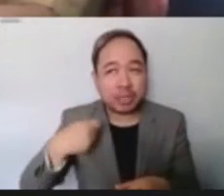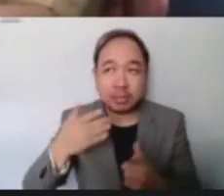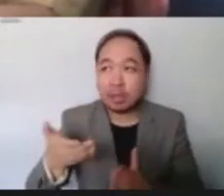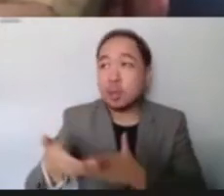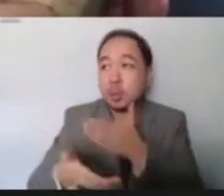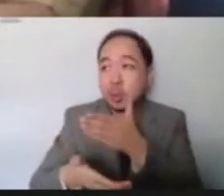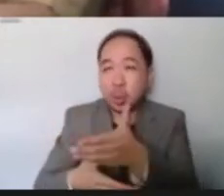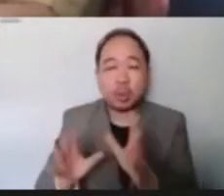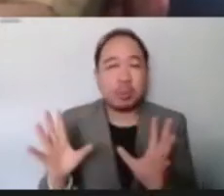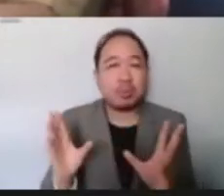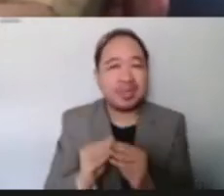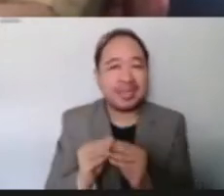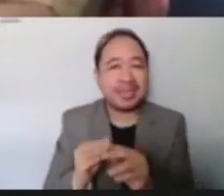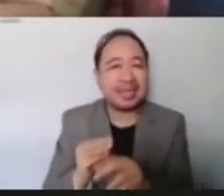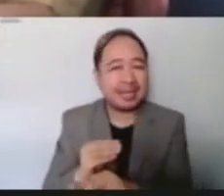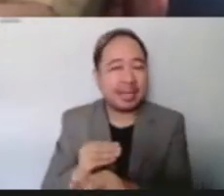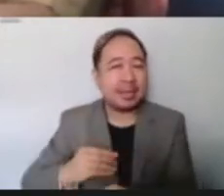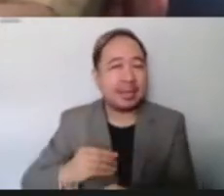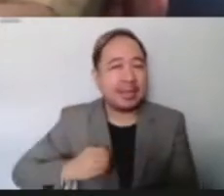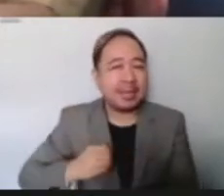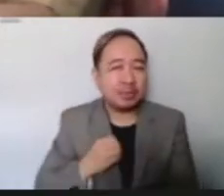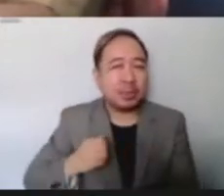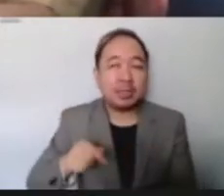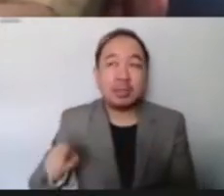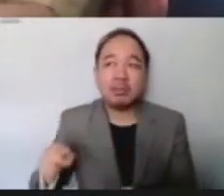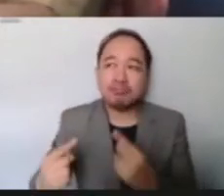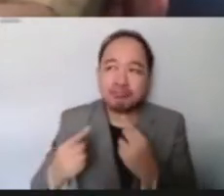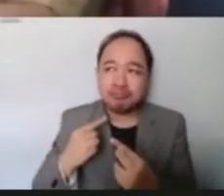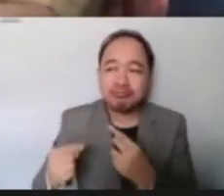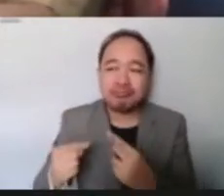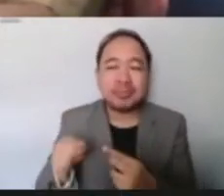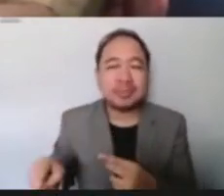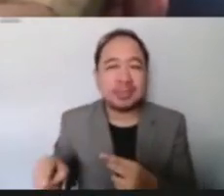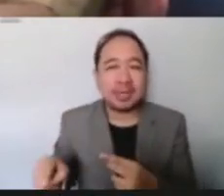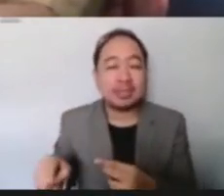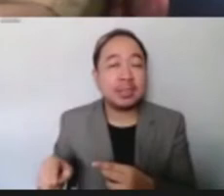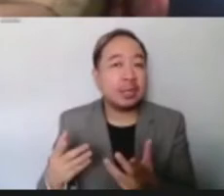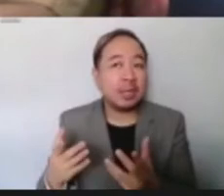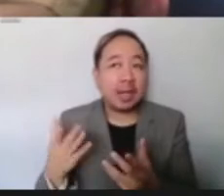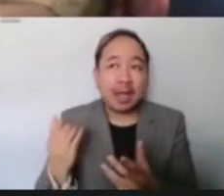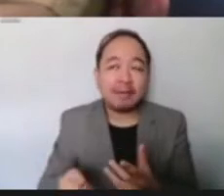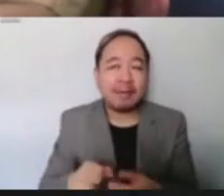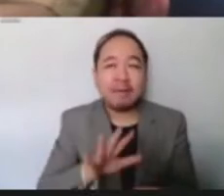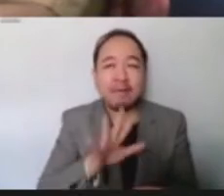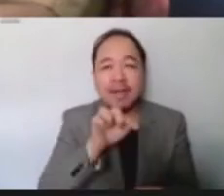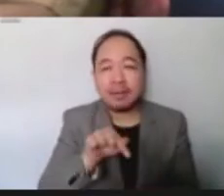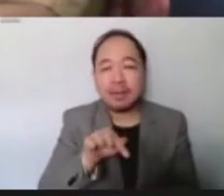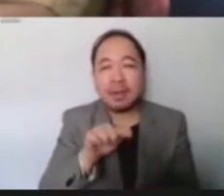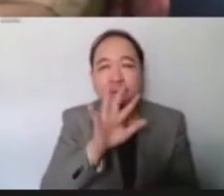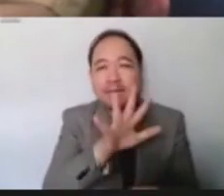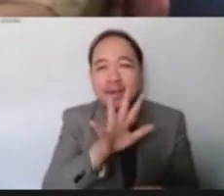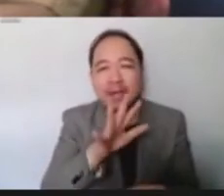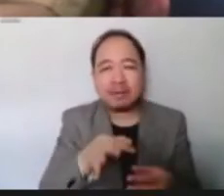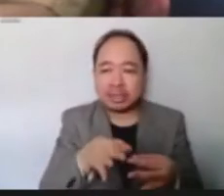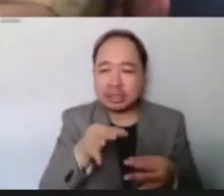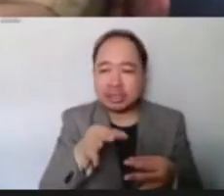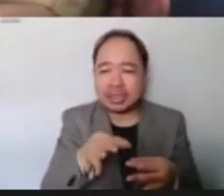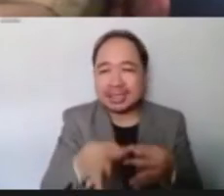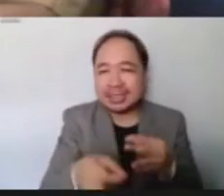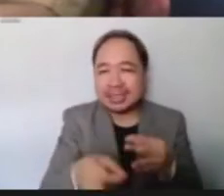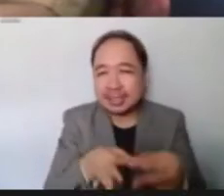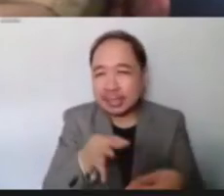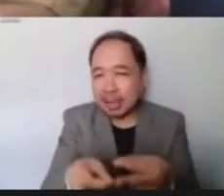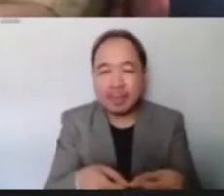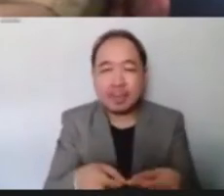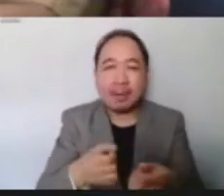up climate action embodied in punch up panchamrit or a five-point action plan which includes achieving